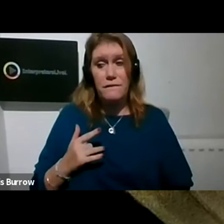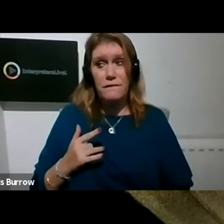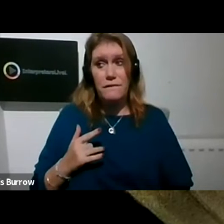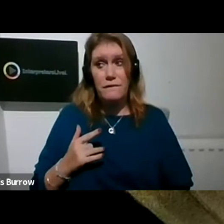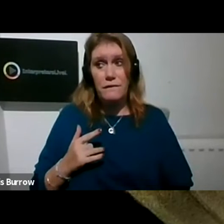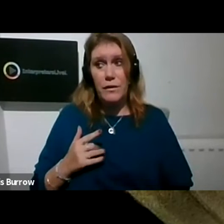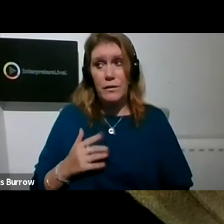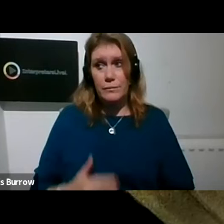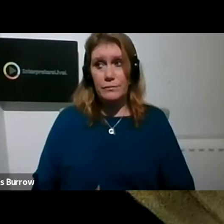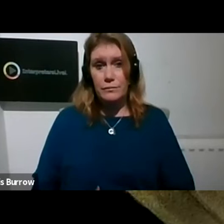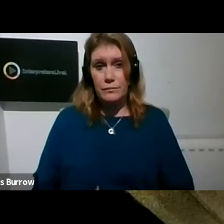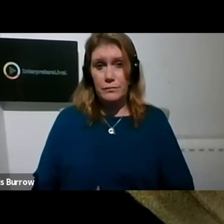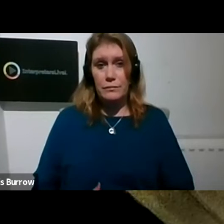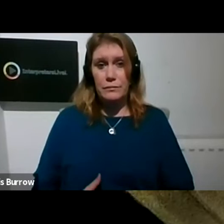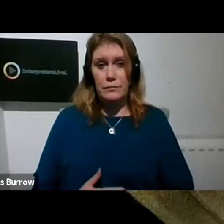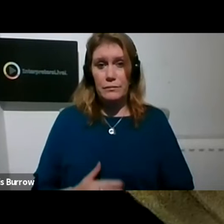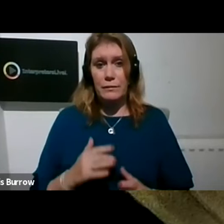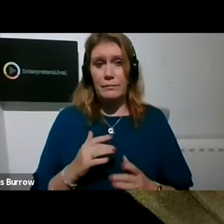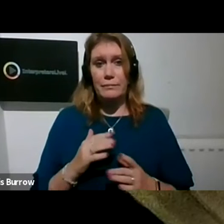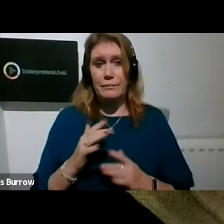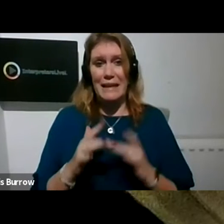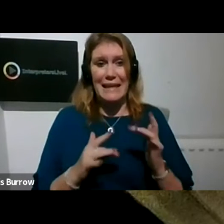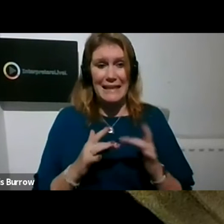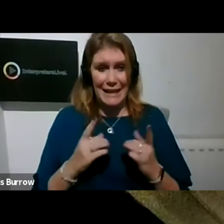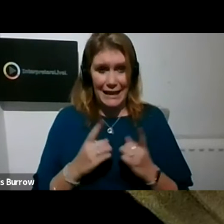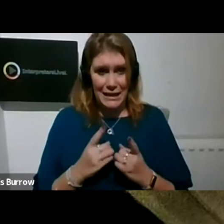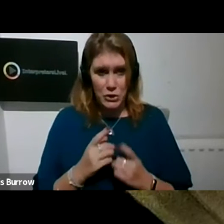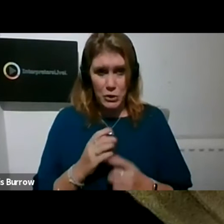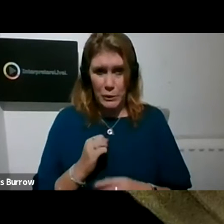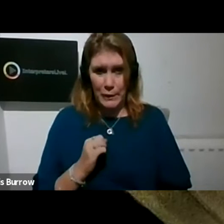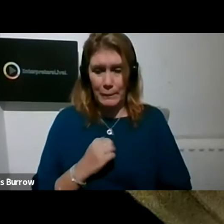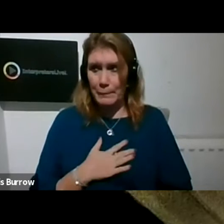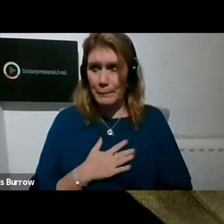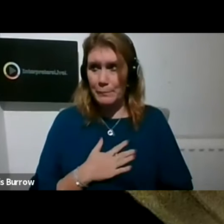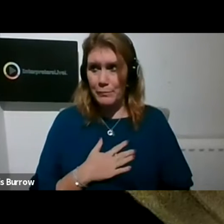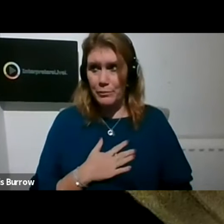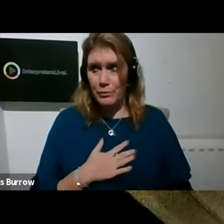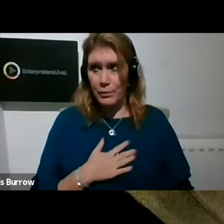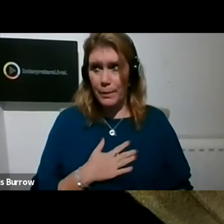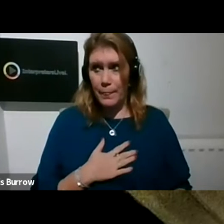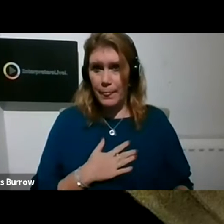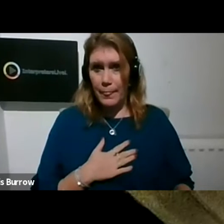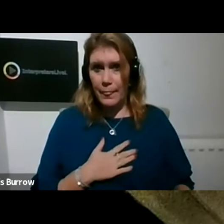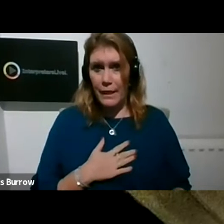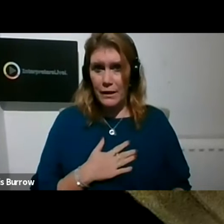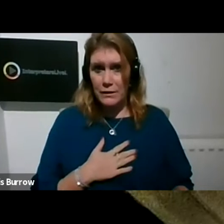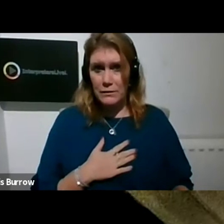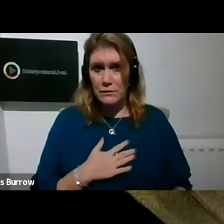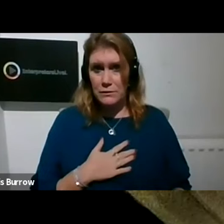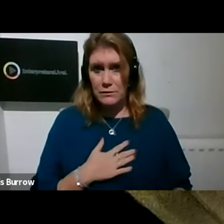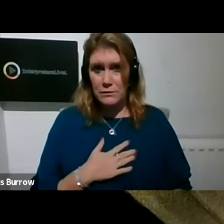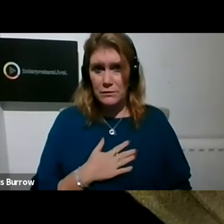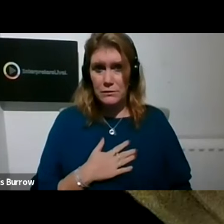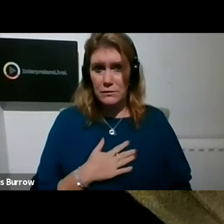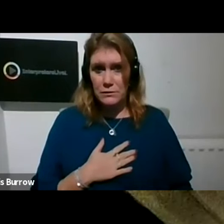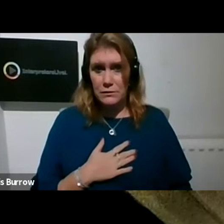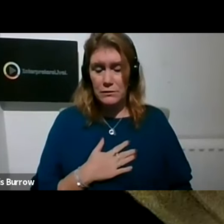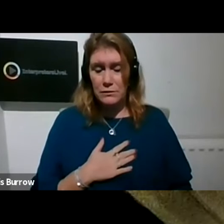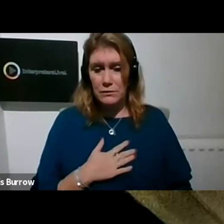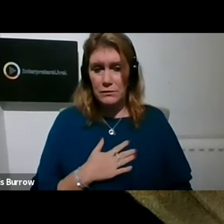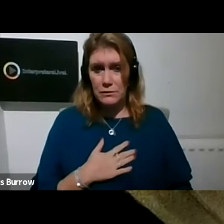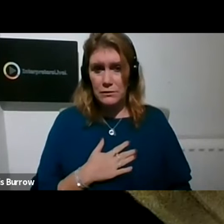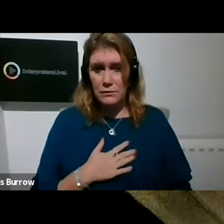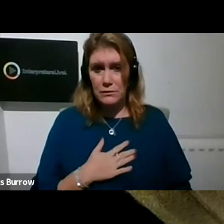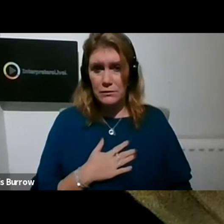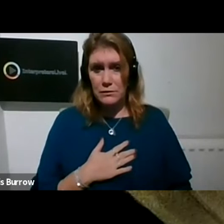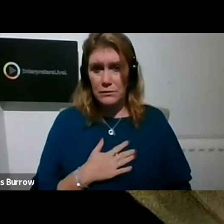live triggers. That wasn't pre-made. That was played in the room. So basically I made